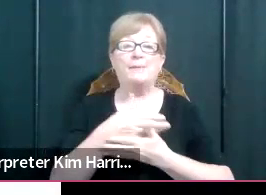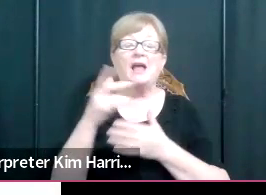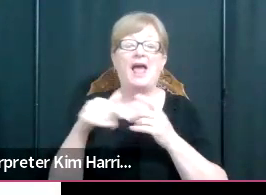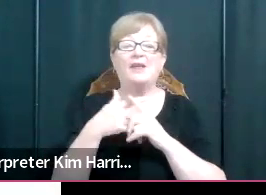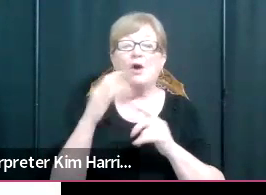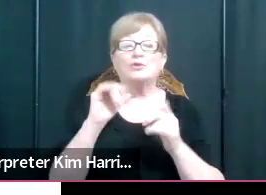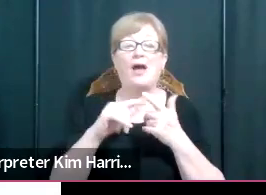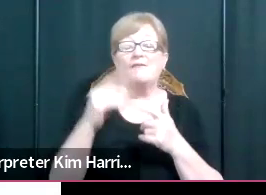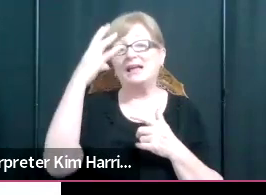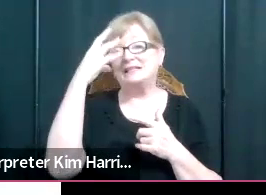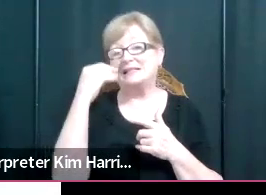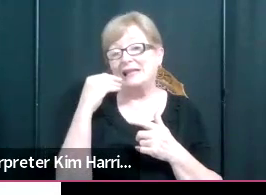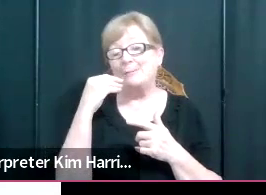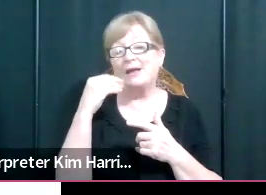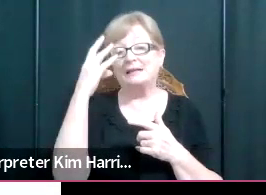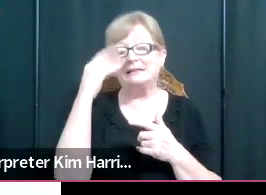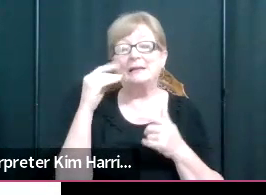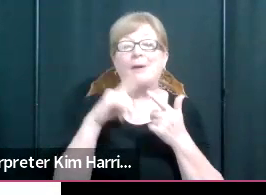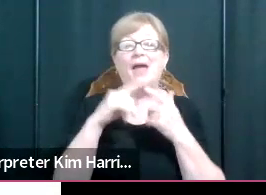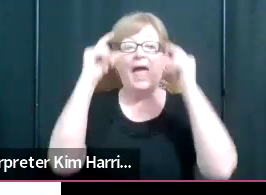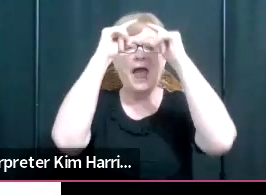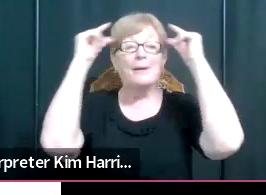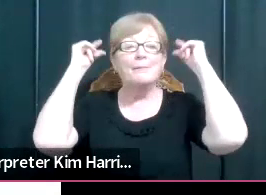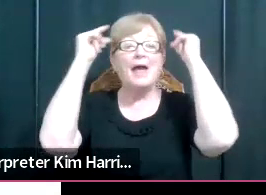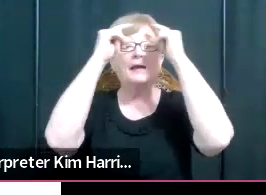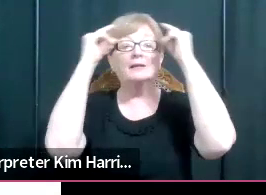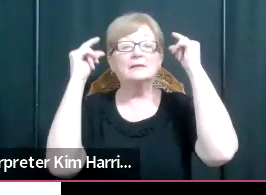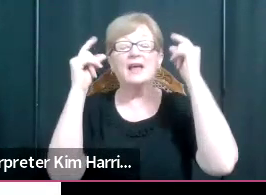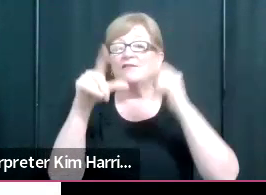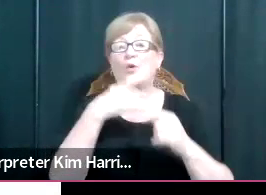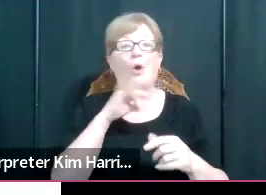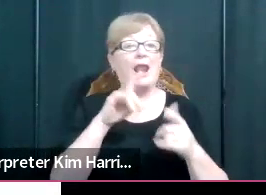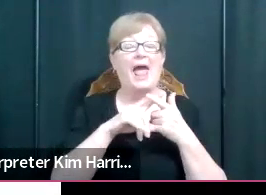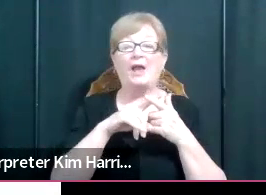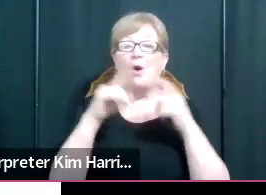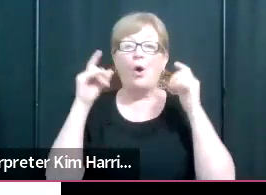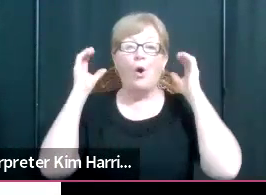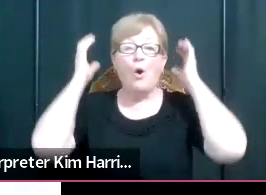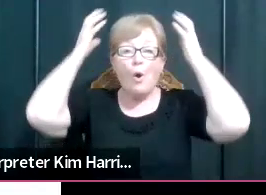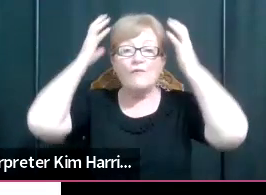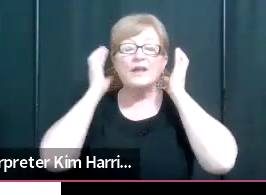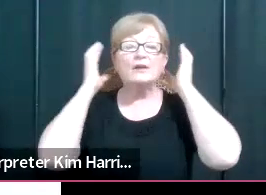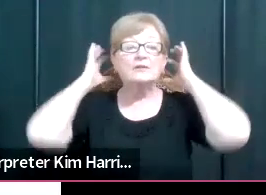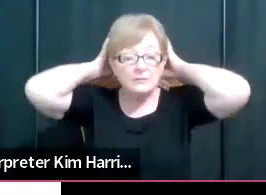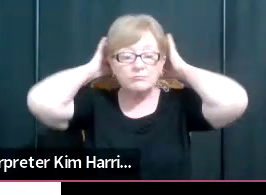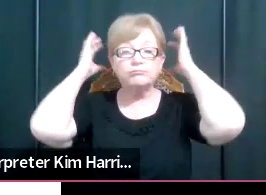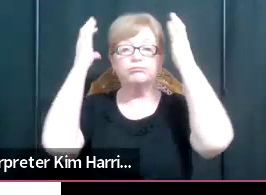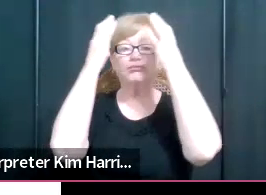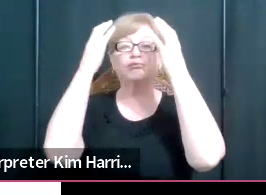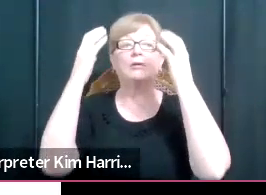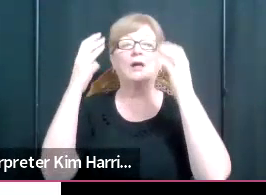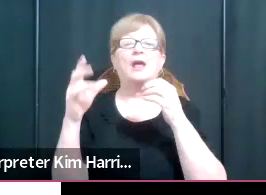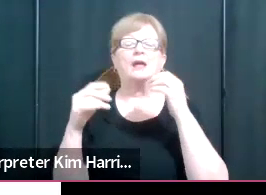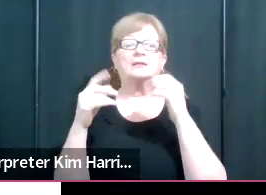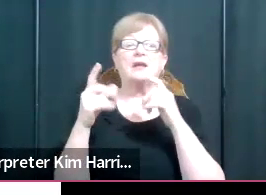headbands that are soft and wrap around the head if someone doesn't like the heavier over the ear styles that are typically a bit